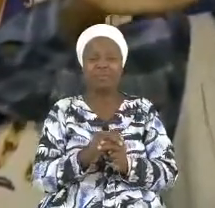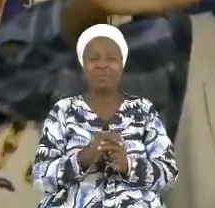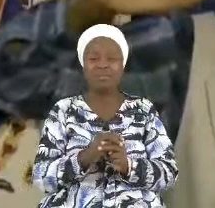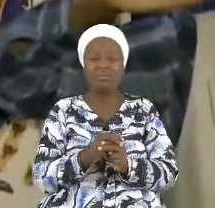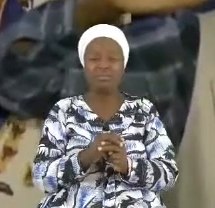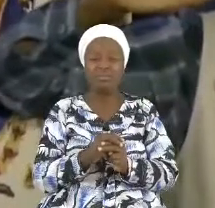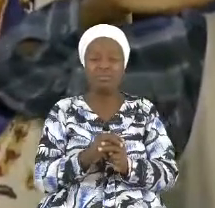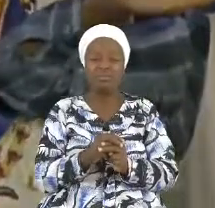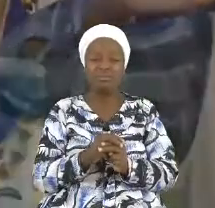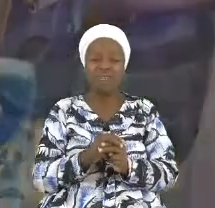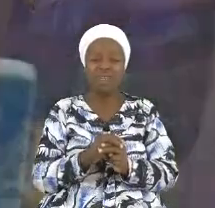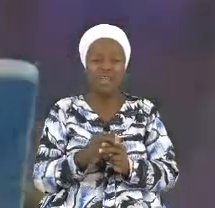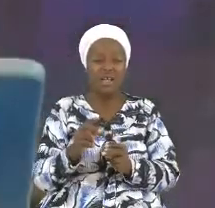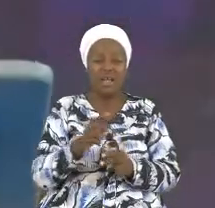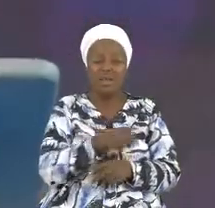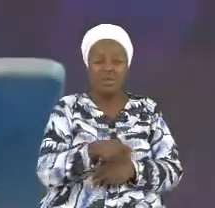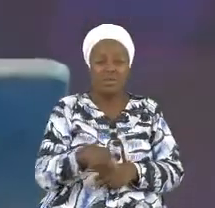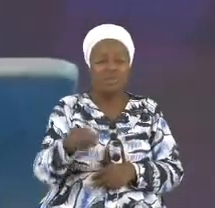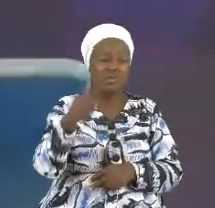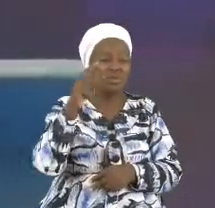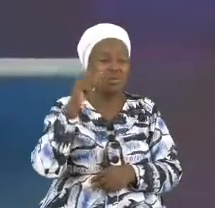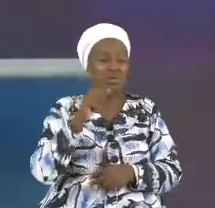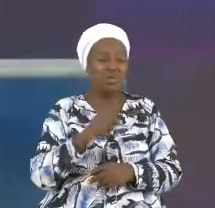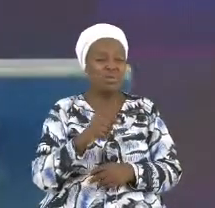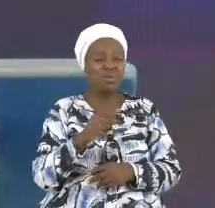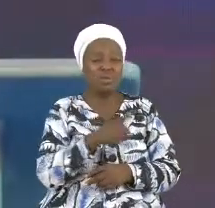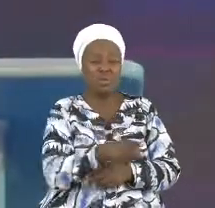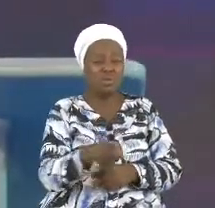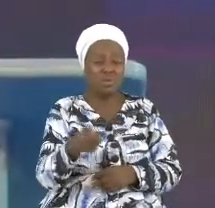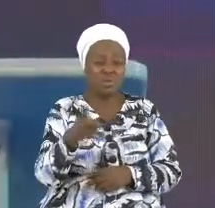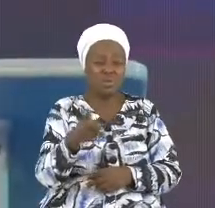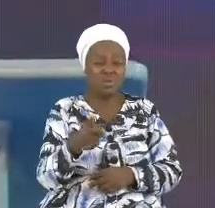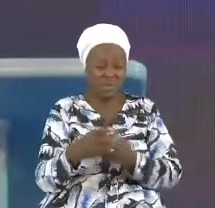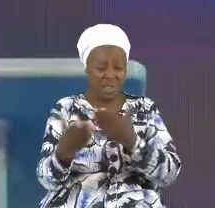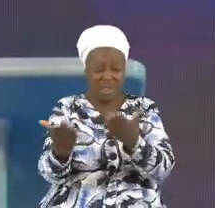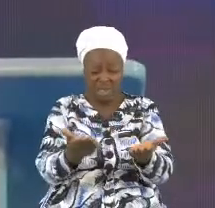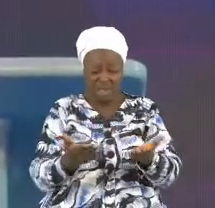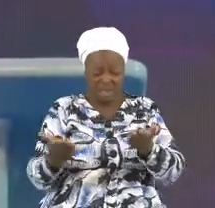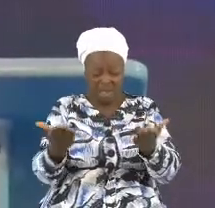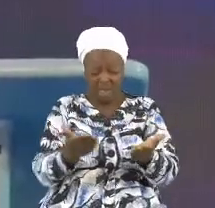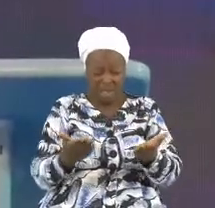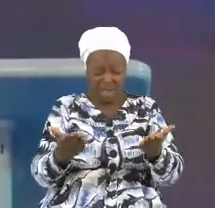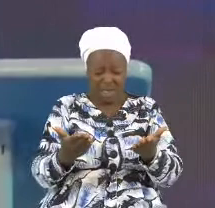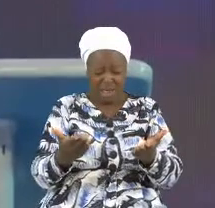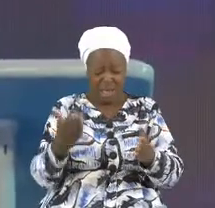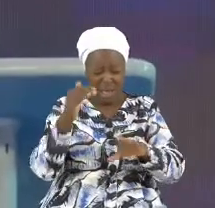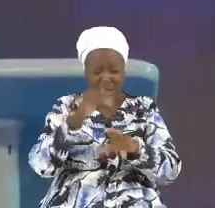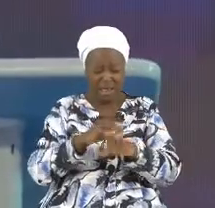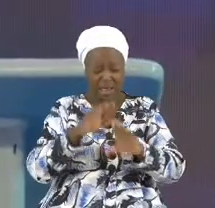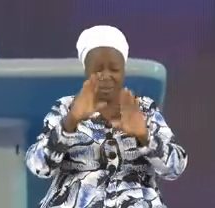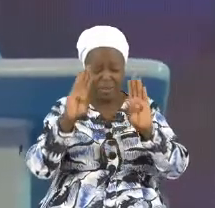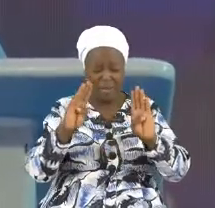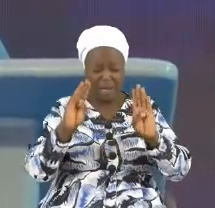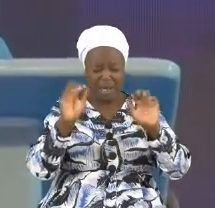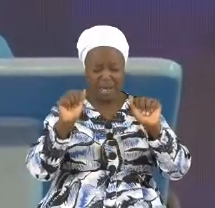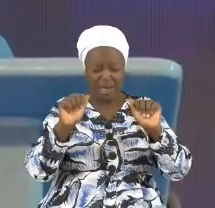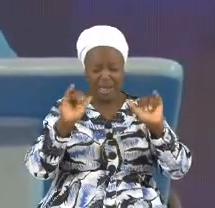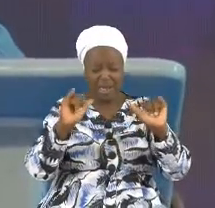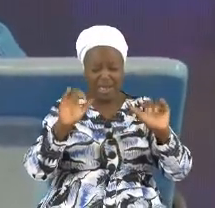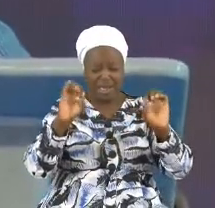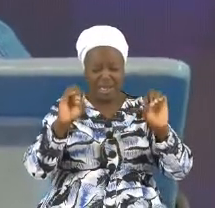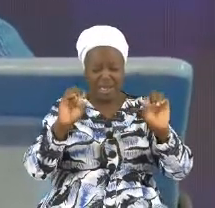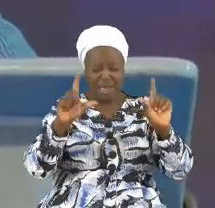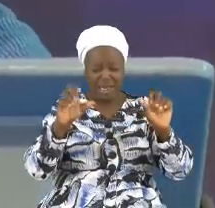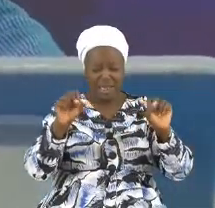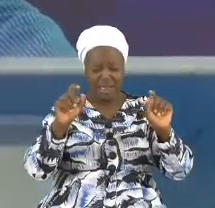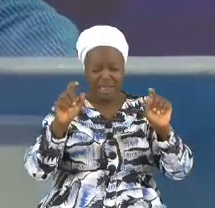Those here at the Alpha location, those there over the radio, over